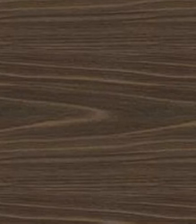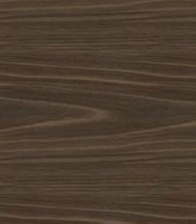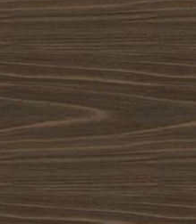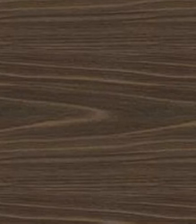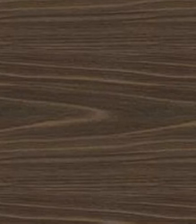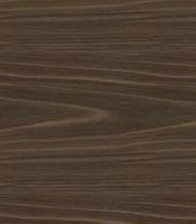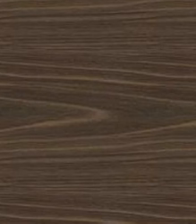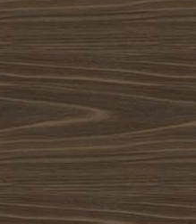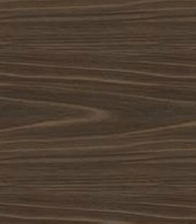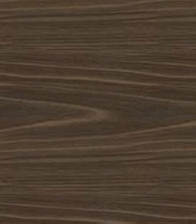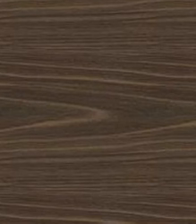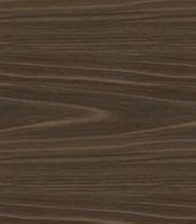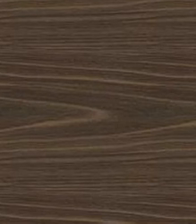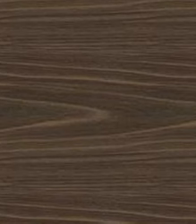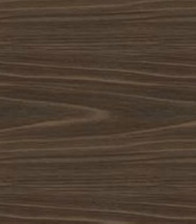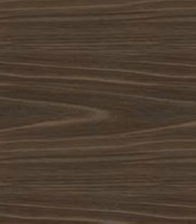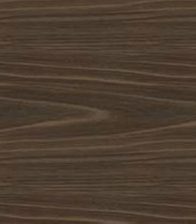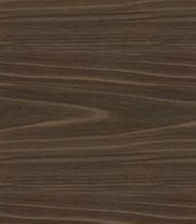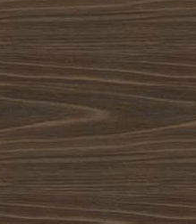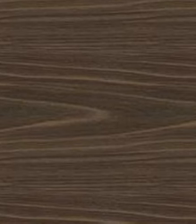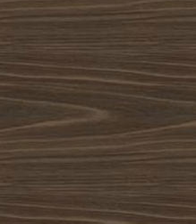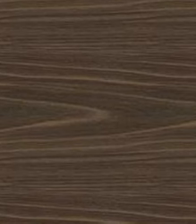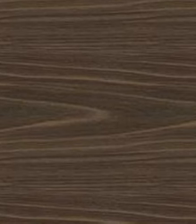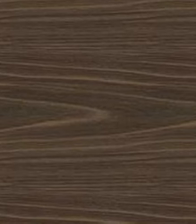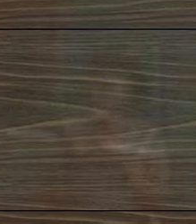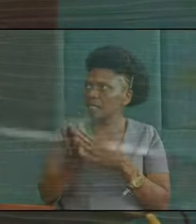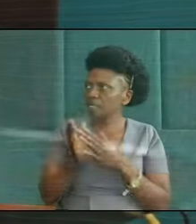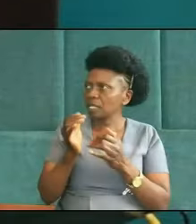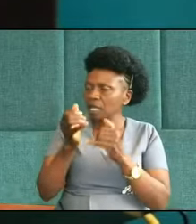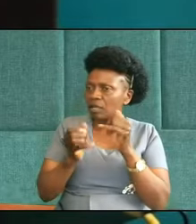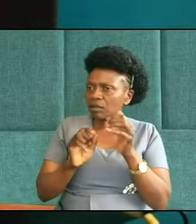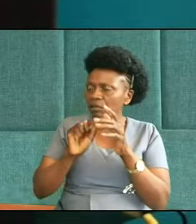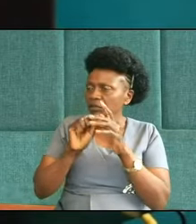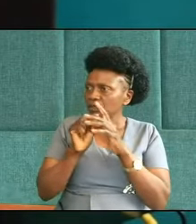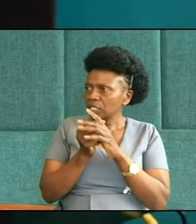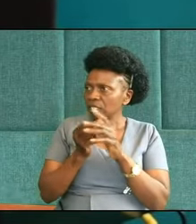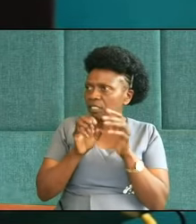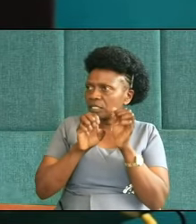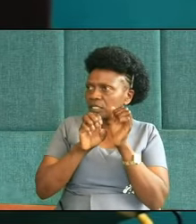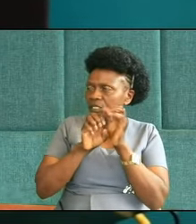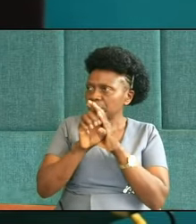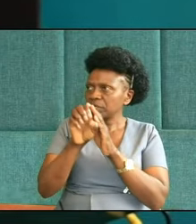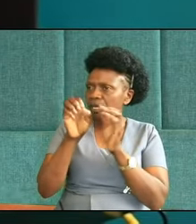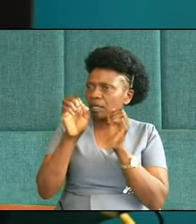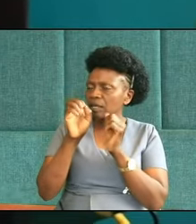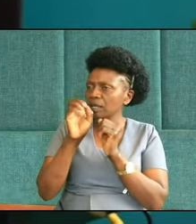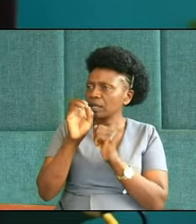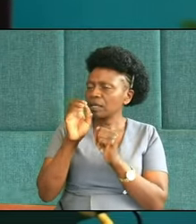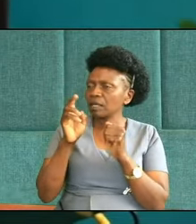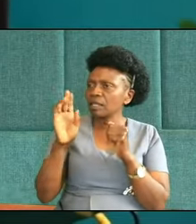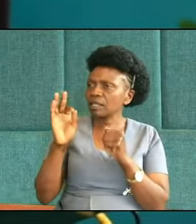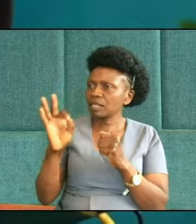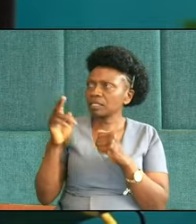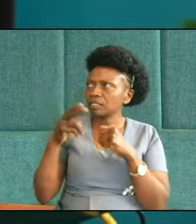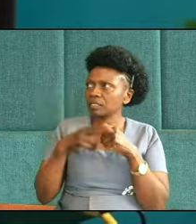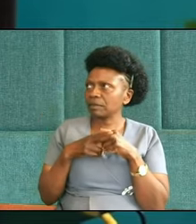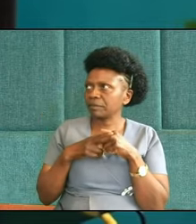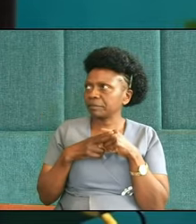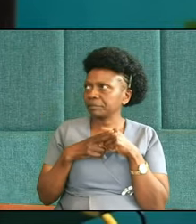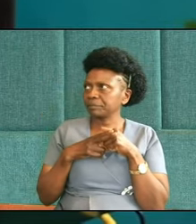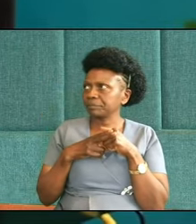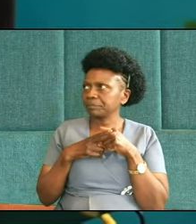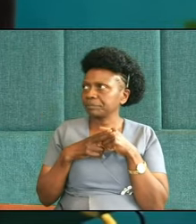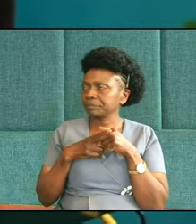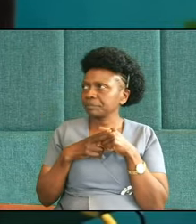and captain of the guard. That is the end of Genesis chapter 37. Now, if you have in your Bibles, you can